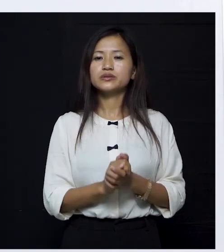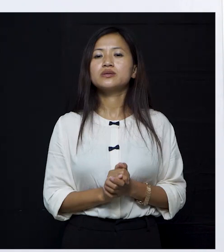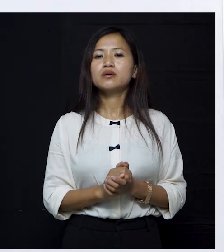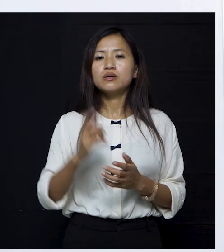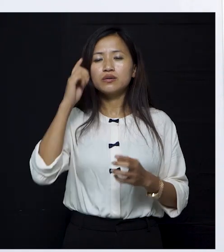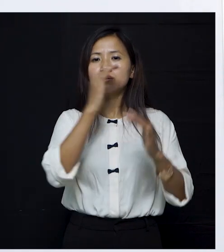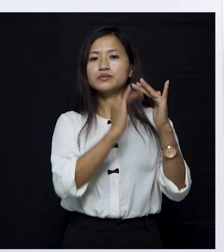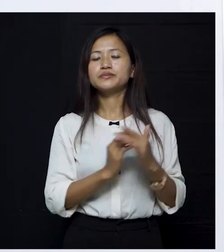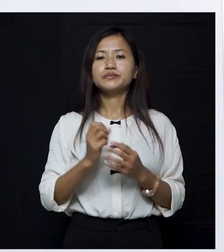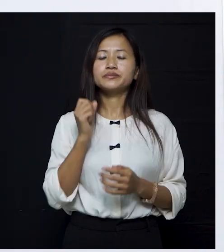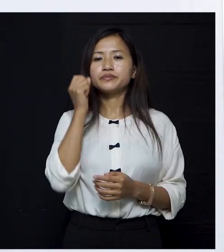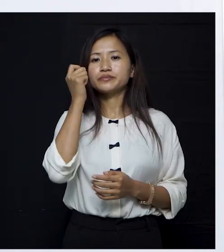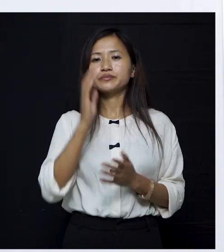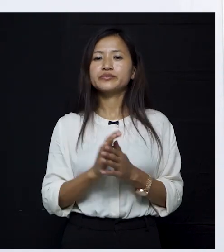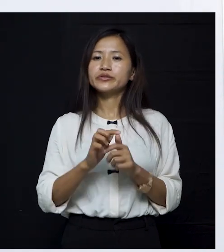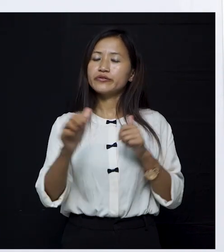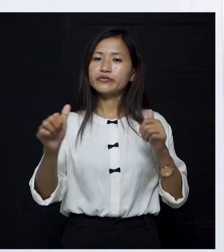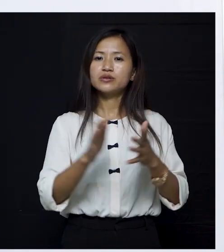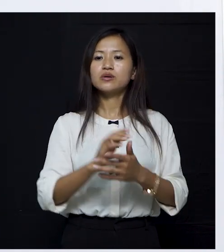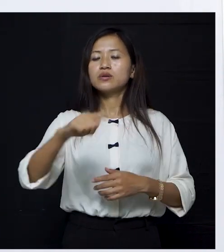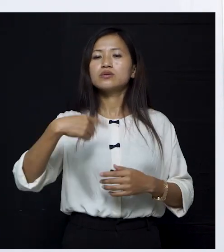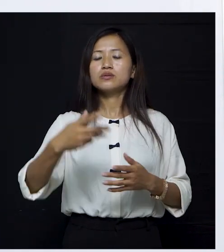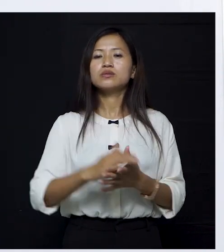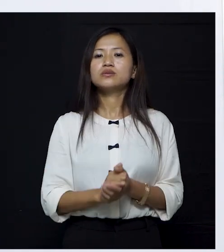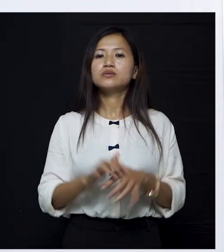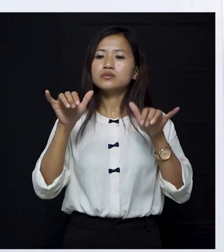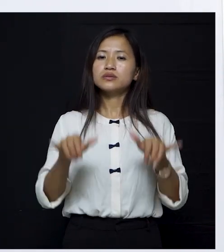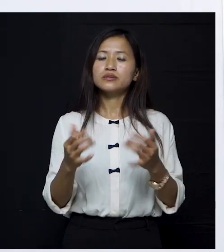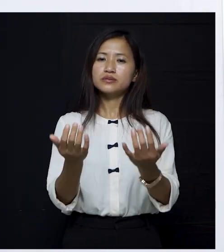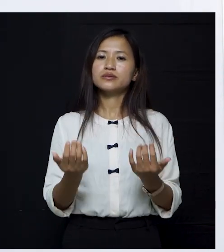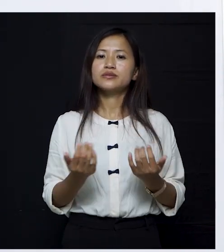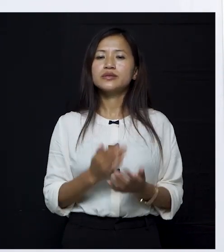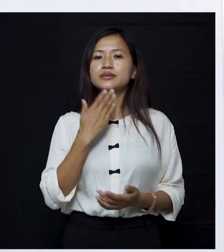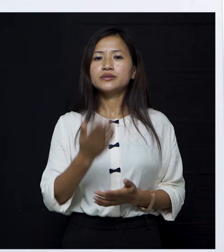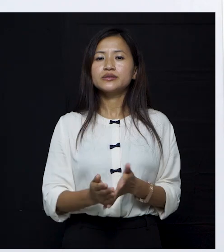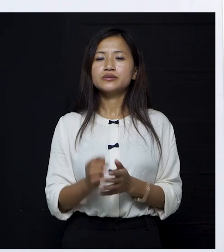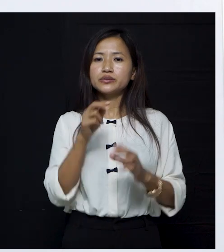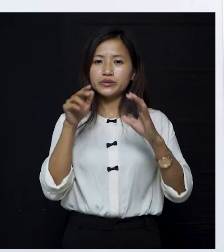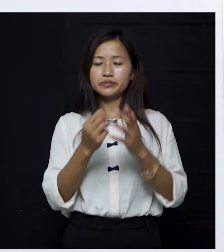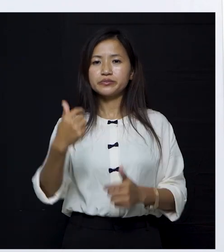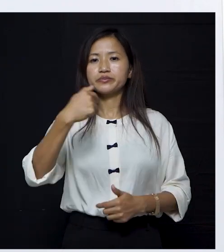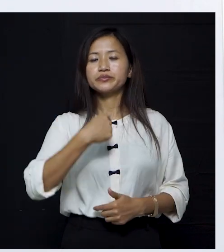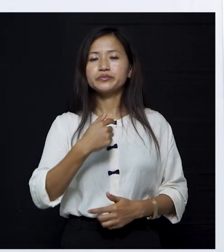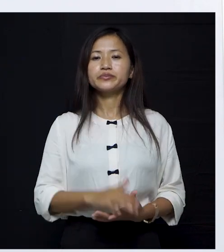hope you have understood that far. As always, okay, stay safe and thank you for tuning in.